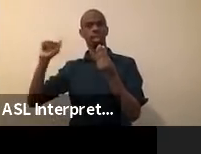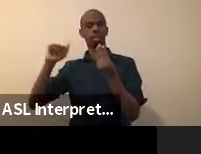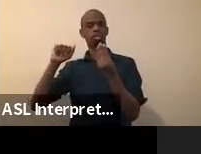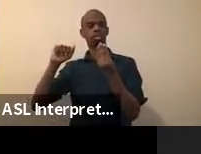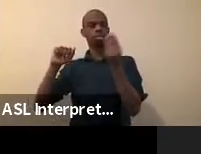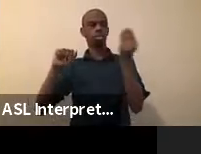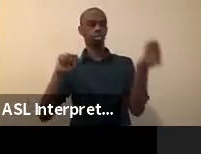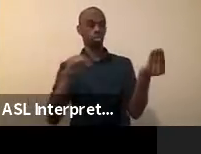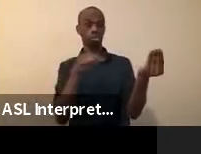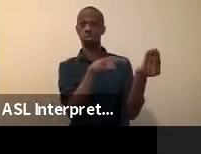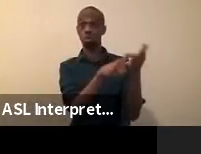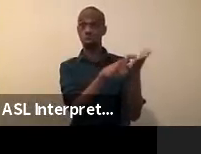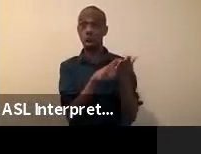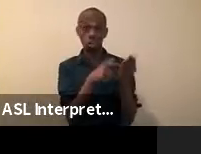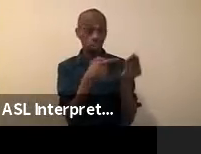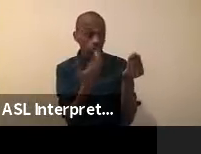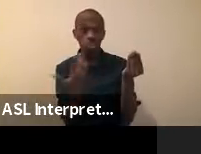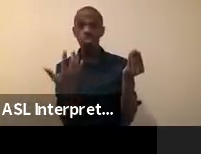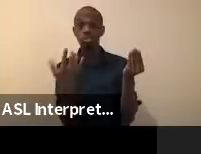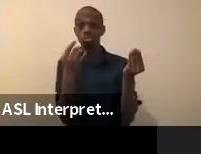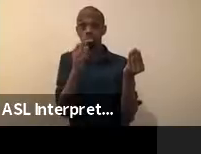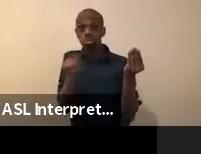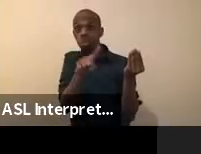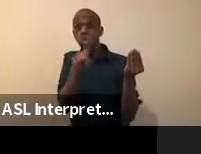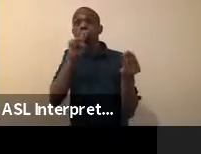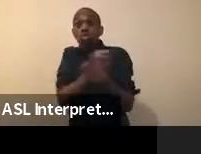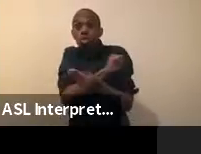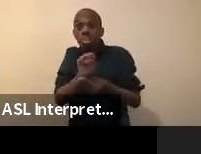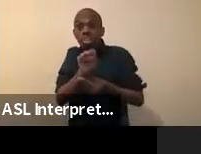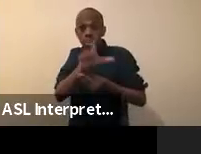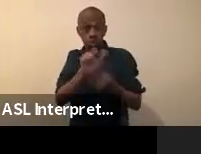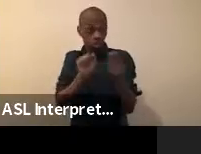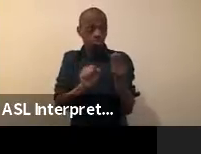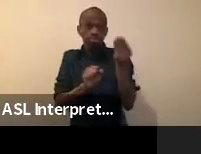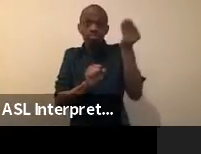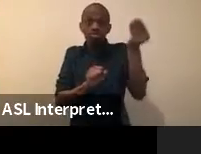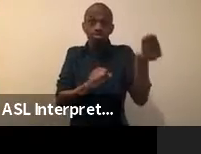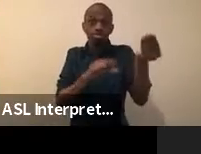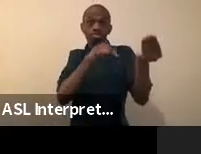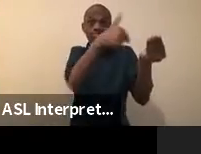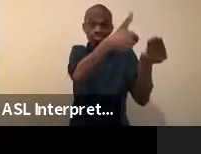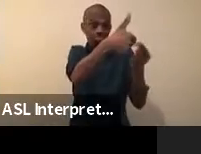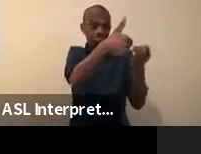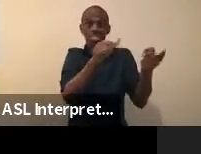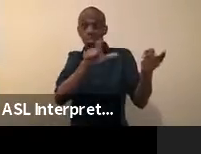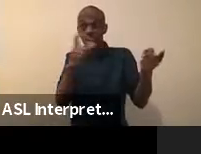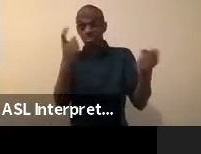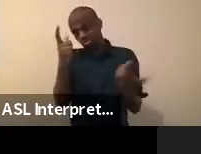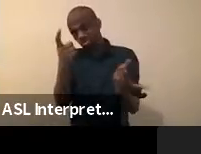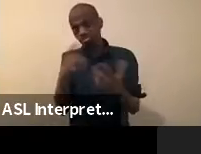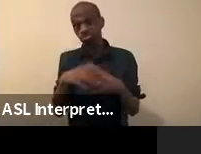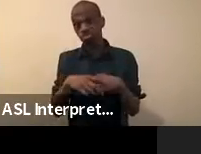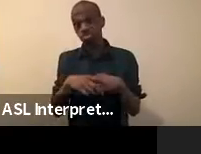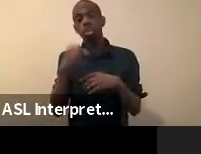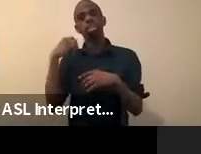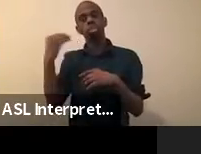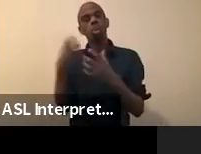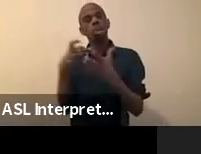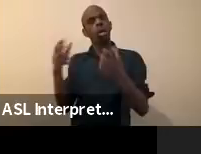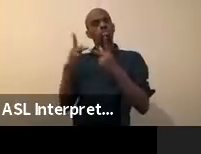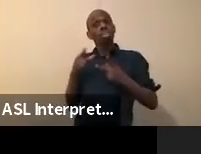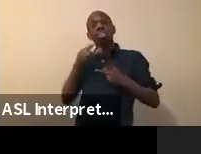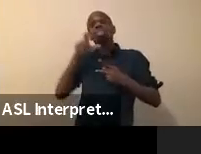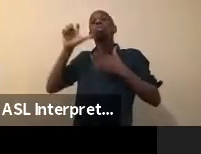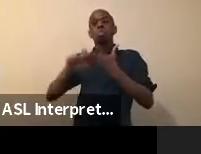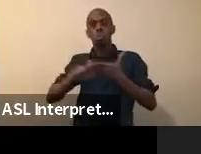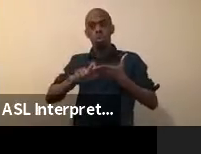over, right? Police departments don't actually aren't required to report a lot of this data. So the Uniform Crime